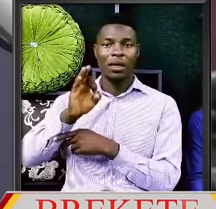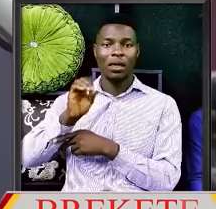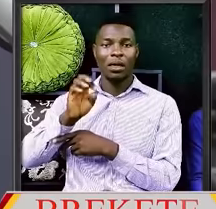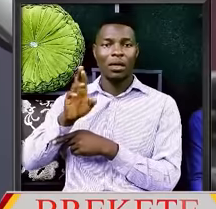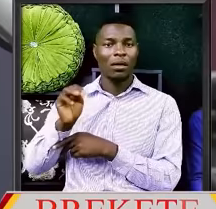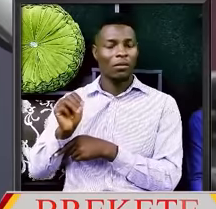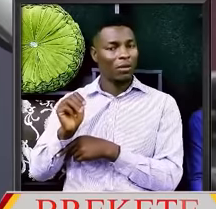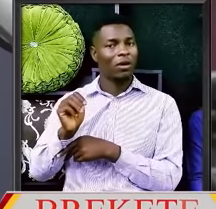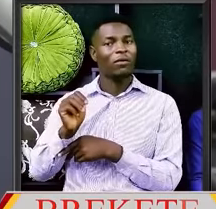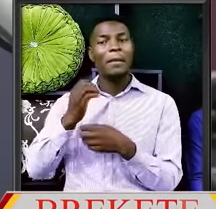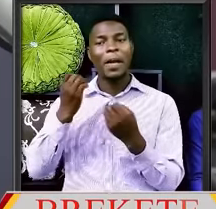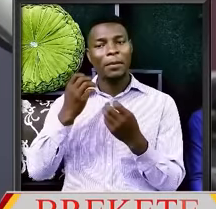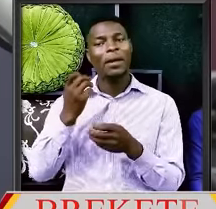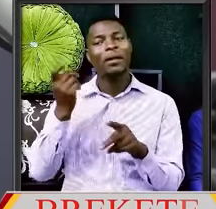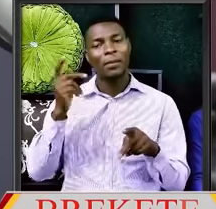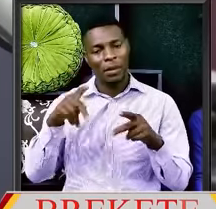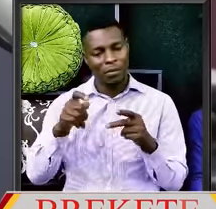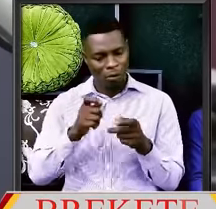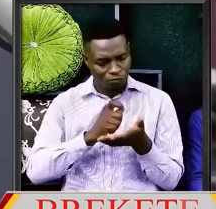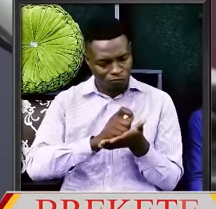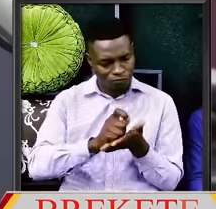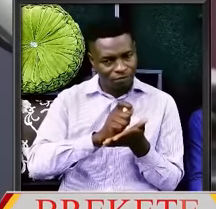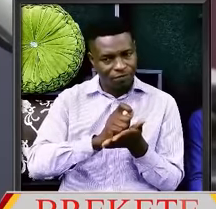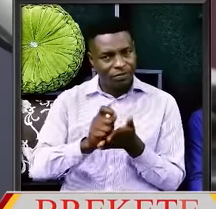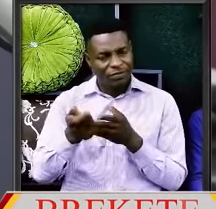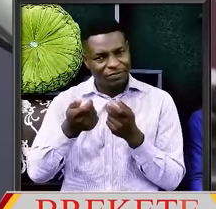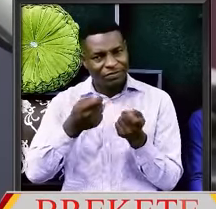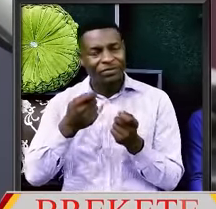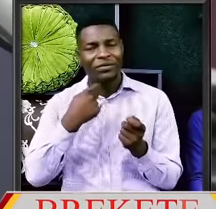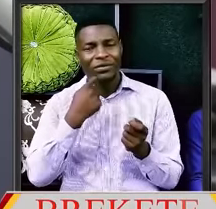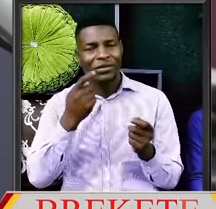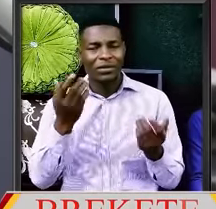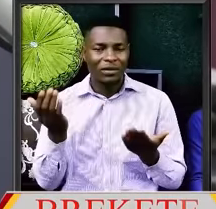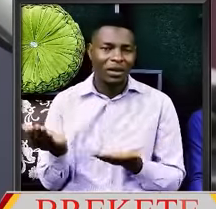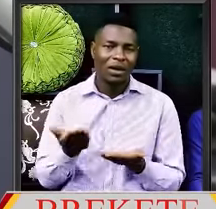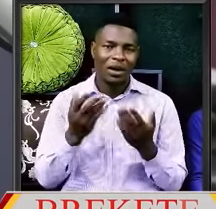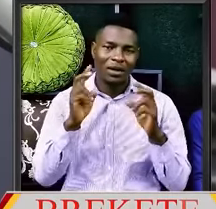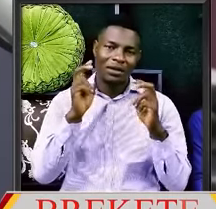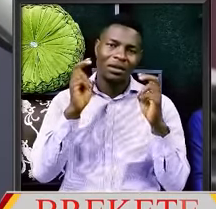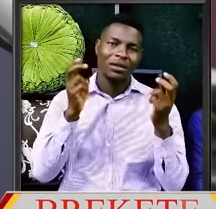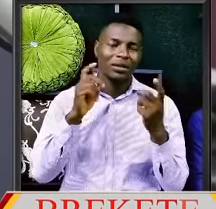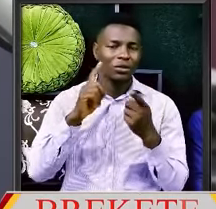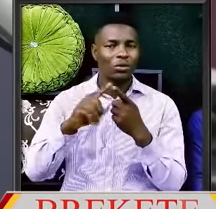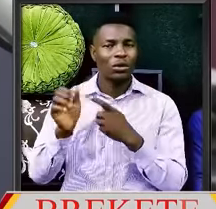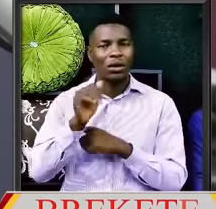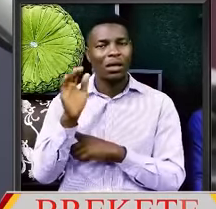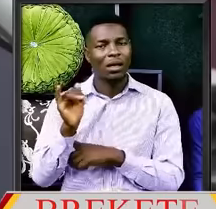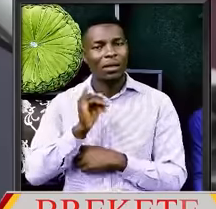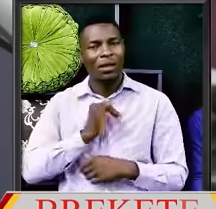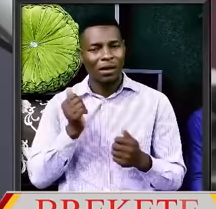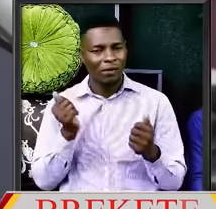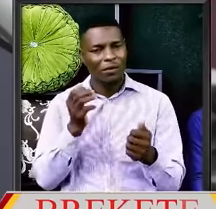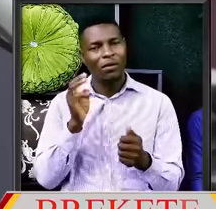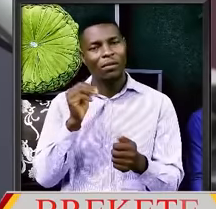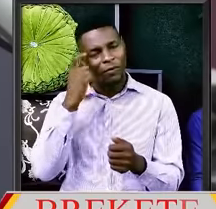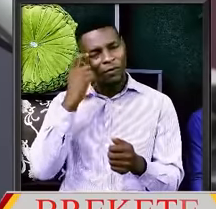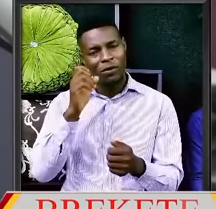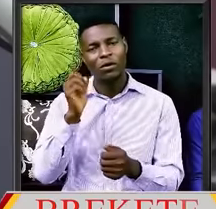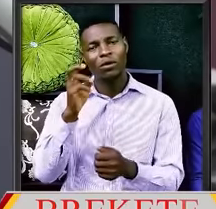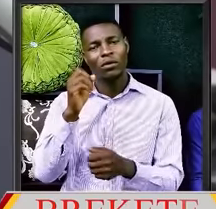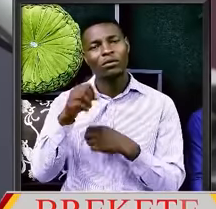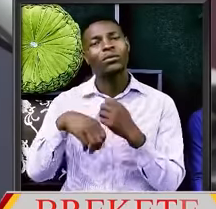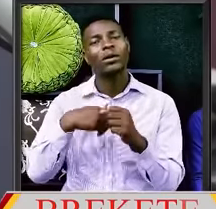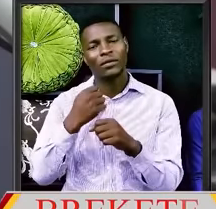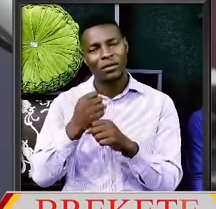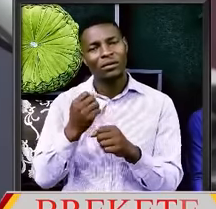this case, go Abuja, and don't they follow ordinary president for 12 years, and know what he go feed do, not dead by years.